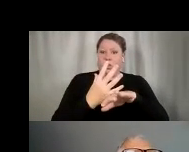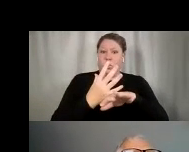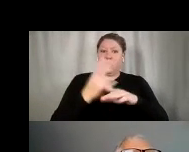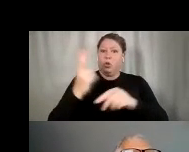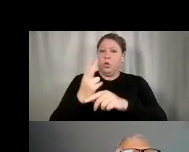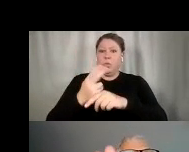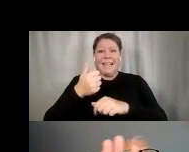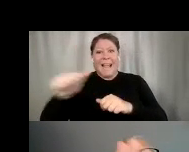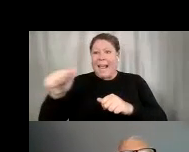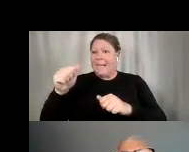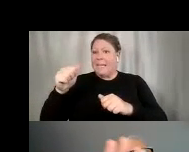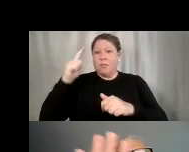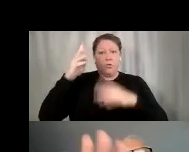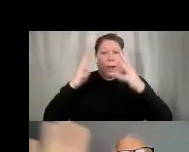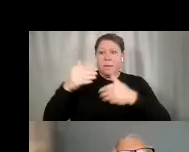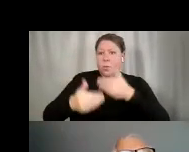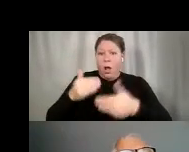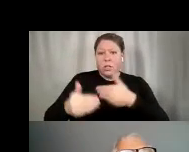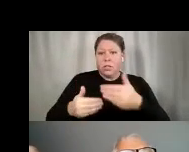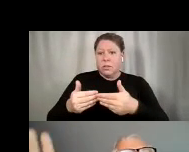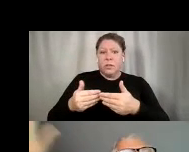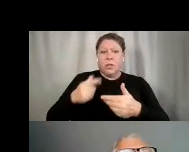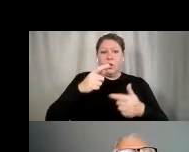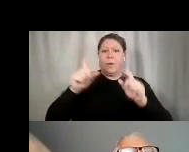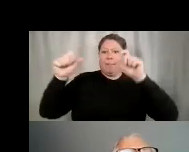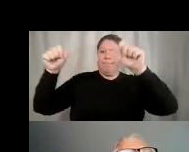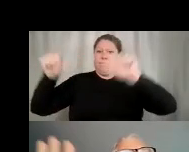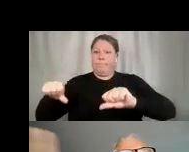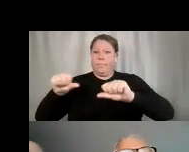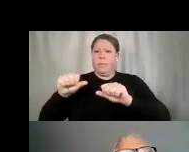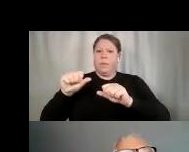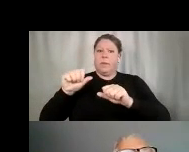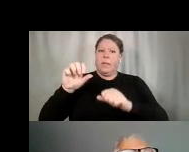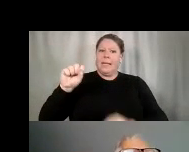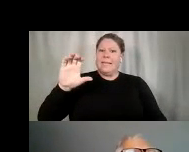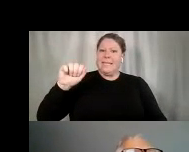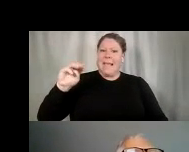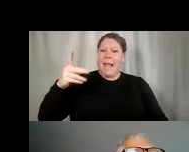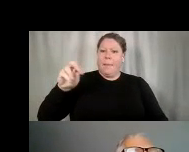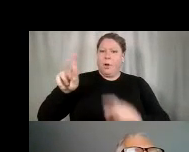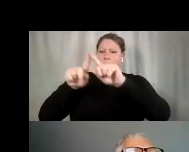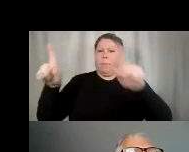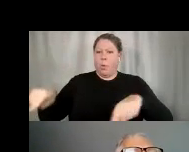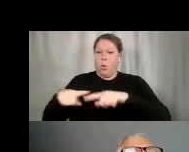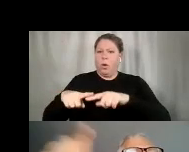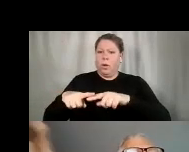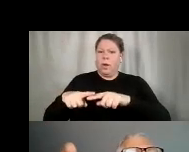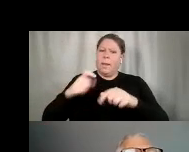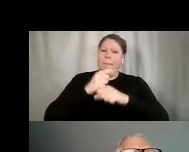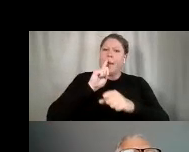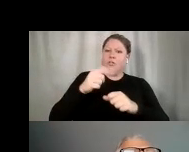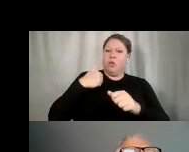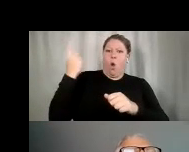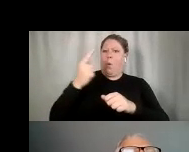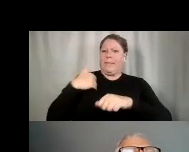creative processes, putting up a virtual scamper board and then leaving it up there and letting people go through and figure out how the opportunity can be